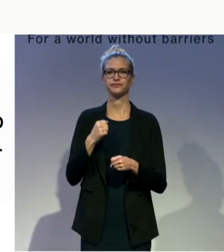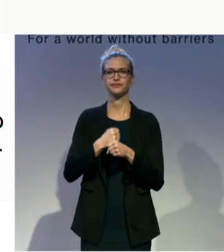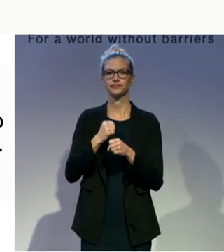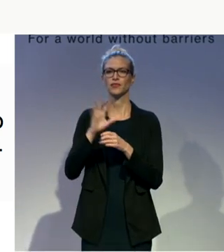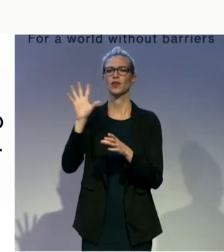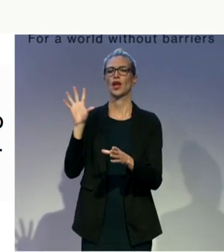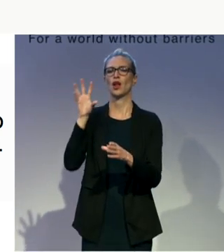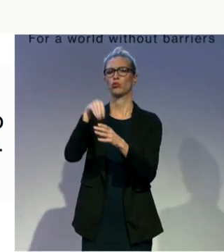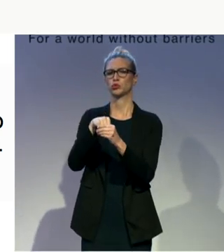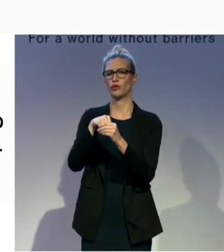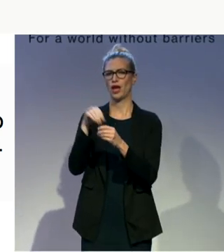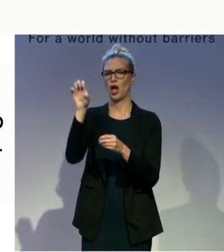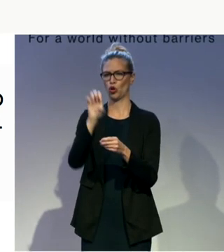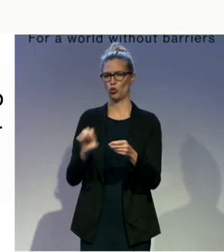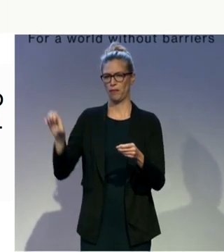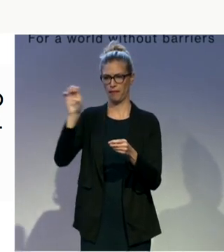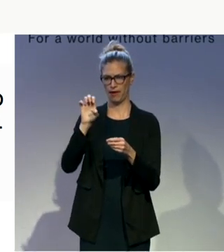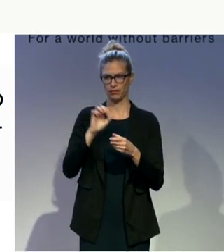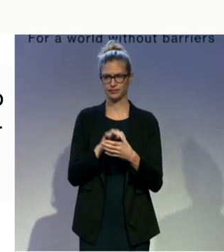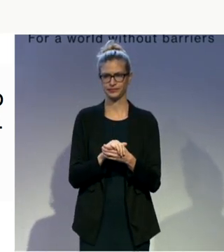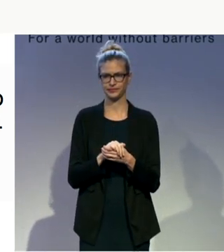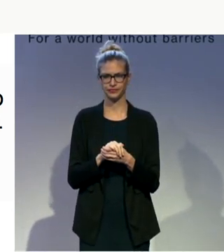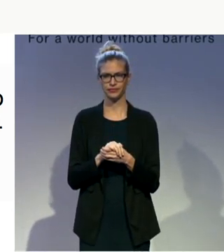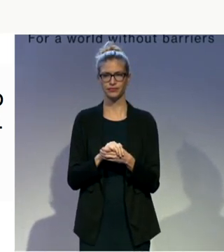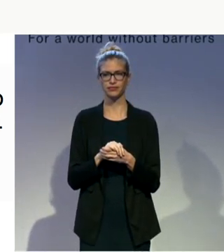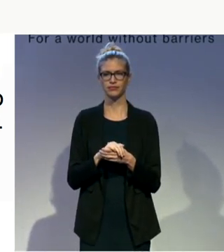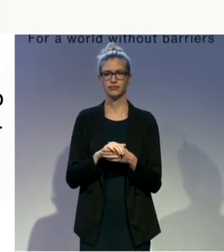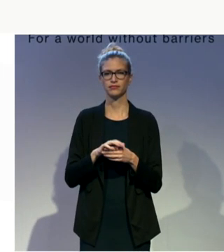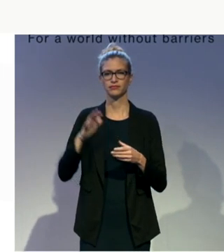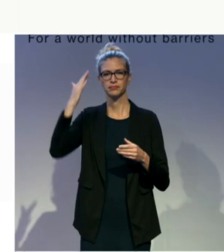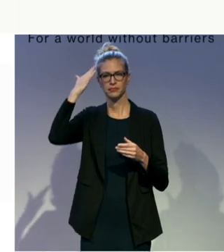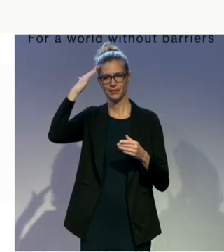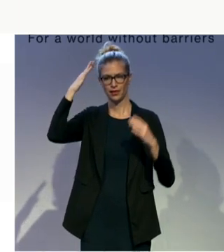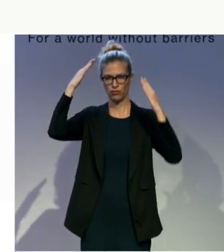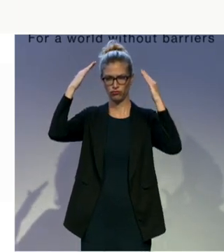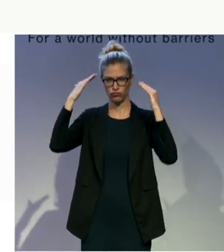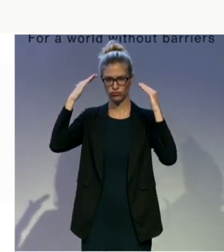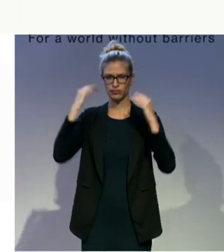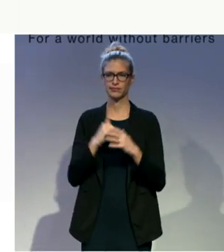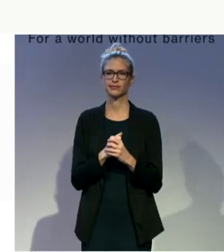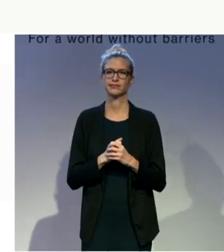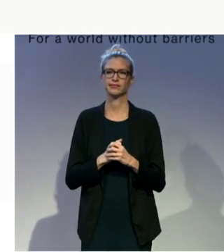people with intellectual disabilities, have members in 39 European countries.